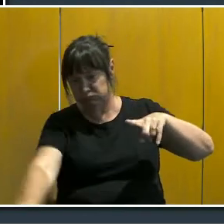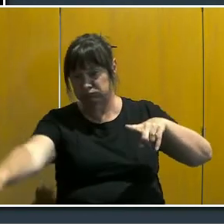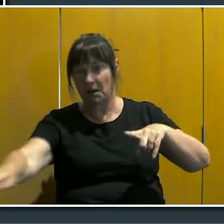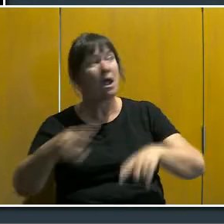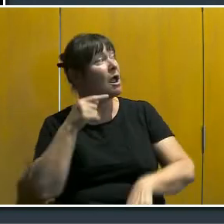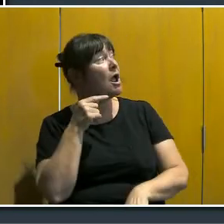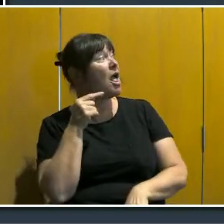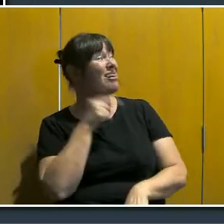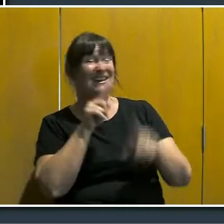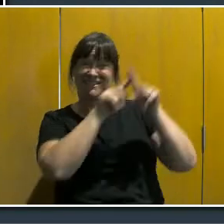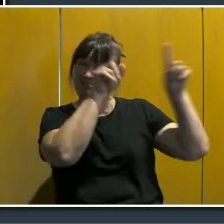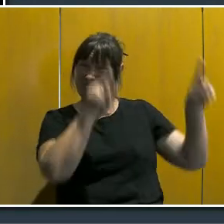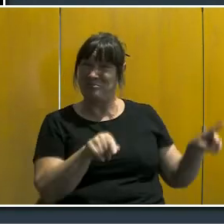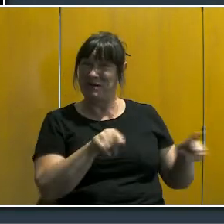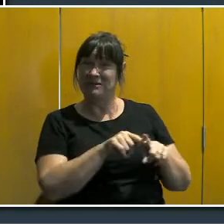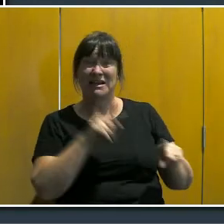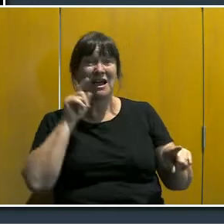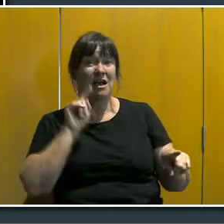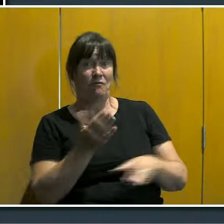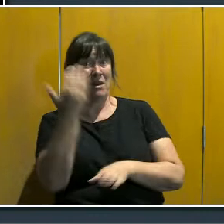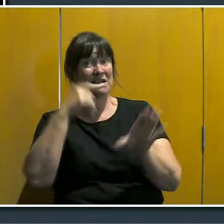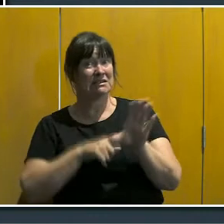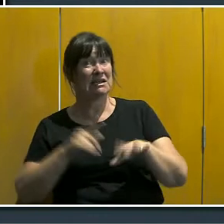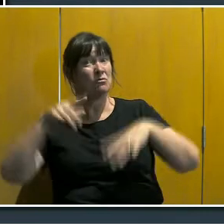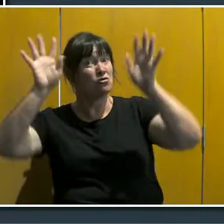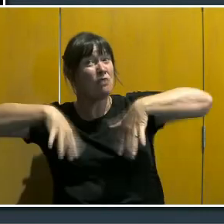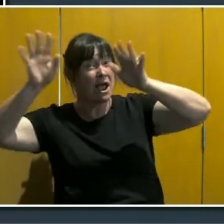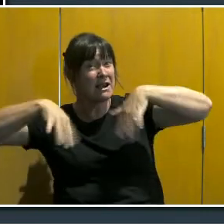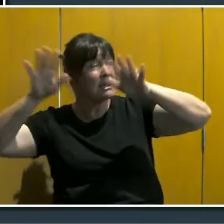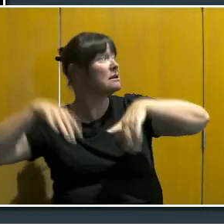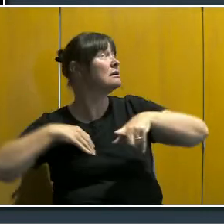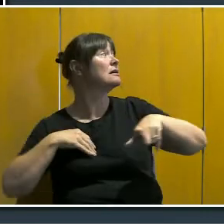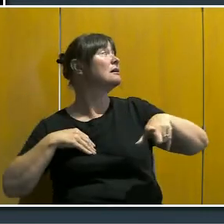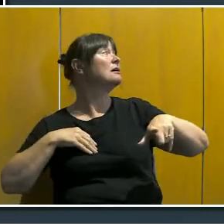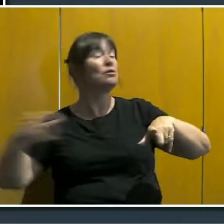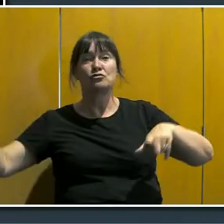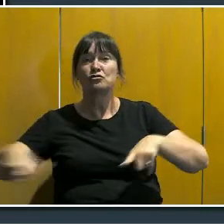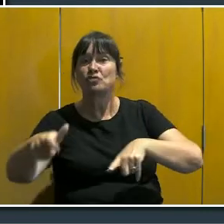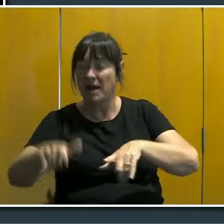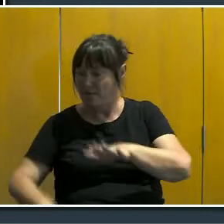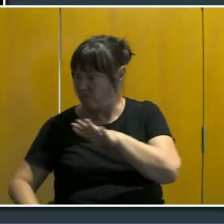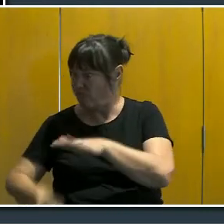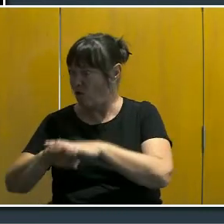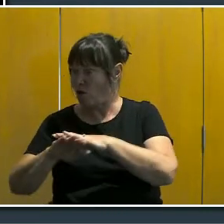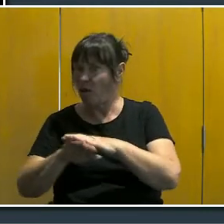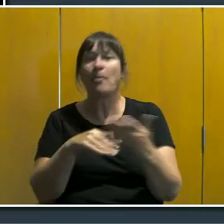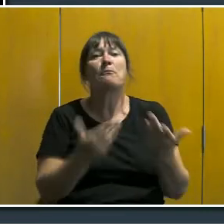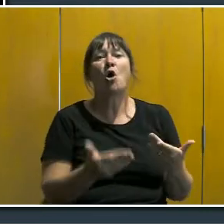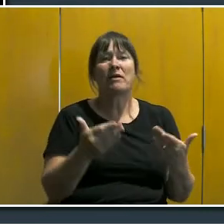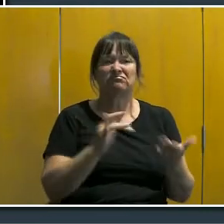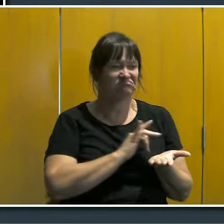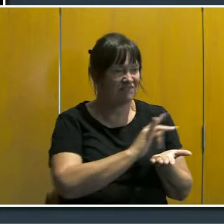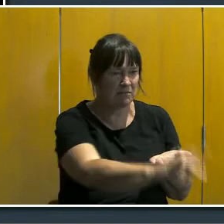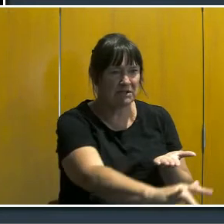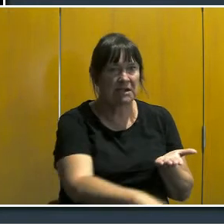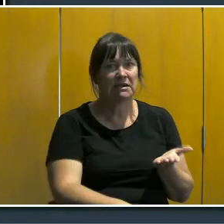calmed down after the big event at the end of last year. At this time of the year, the stream bed is completely empty. Some of those lumps